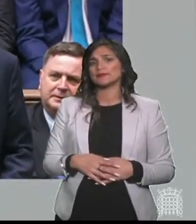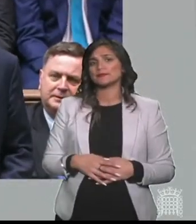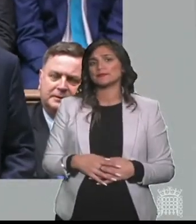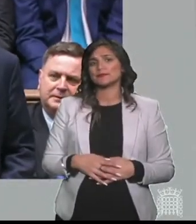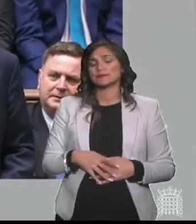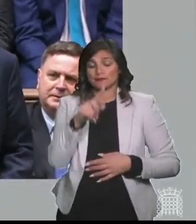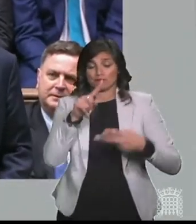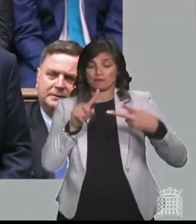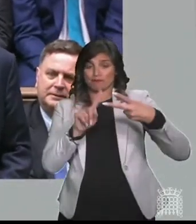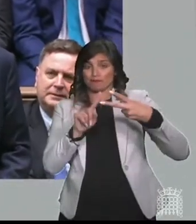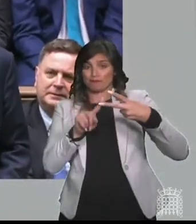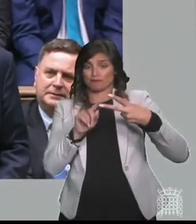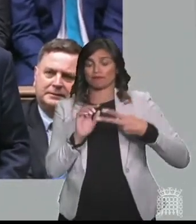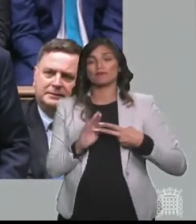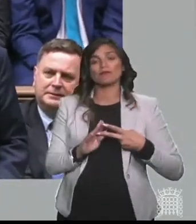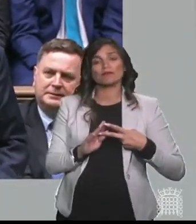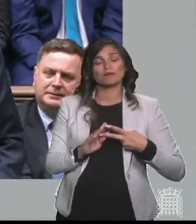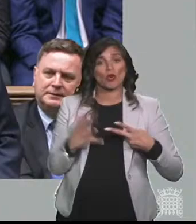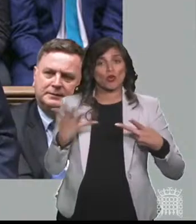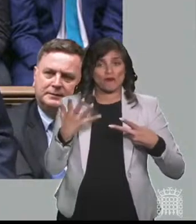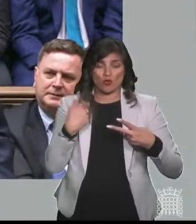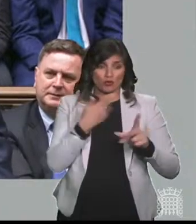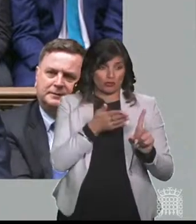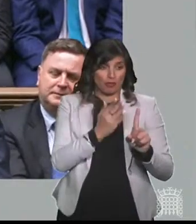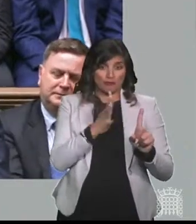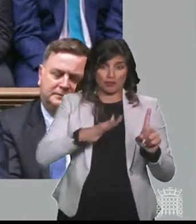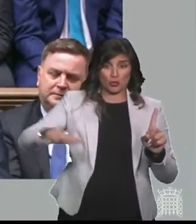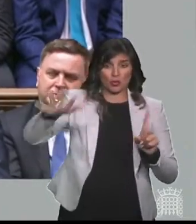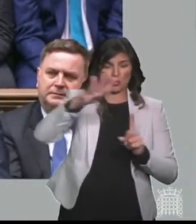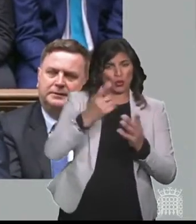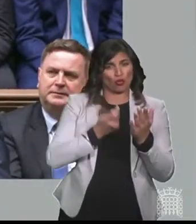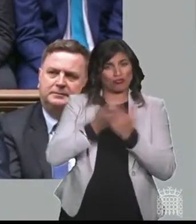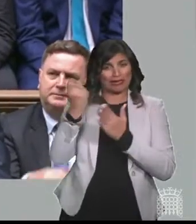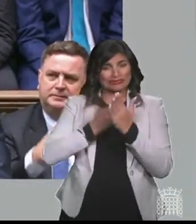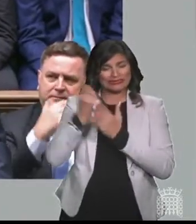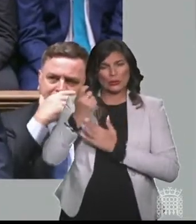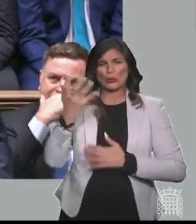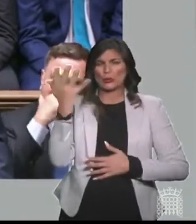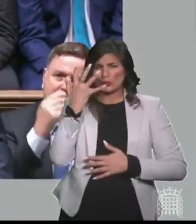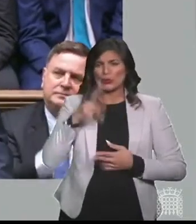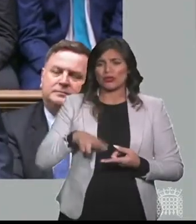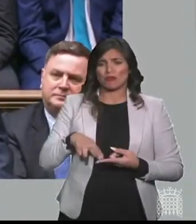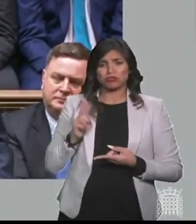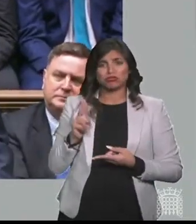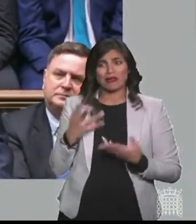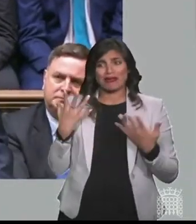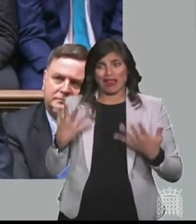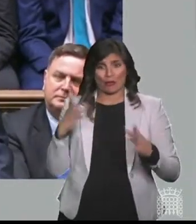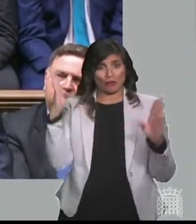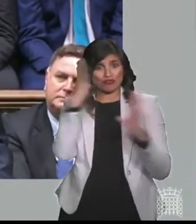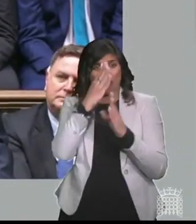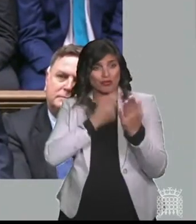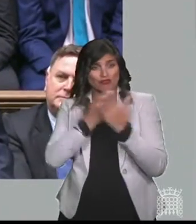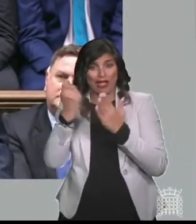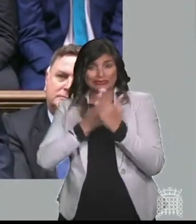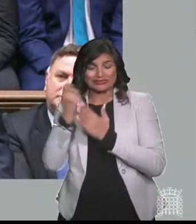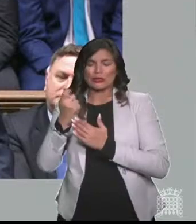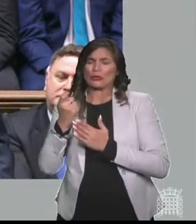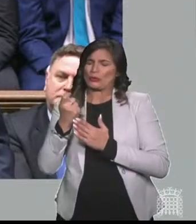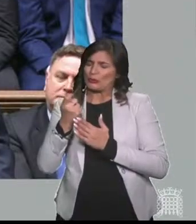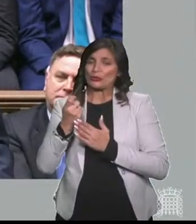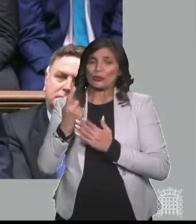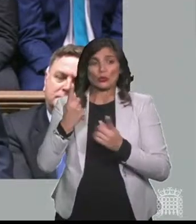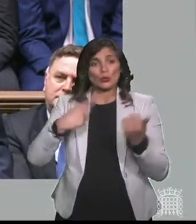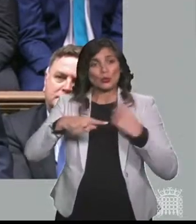Second, because rent can constitute more than half the living costs of private renters on the lowest